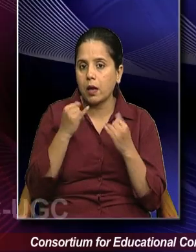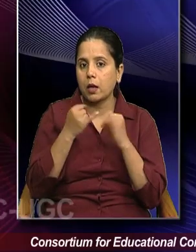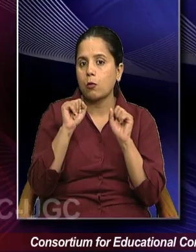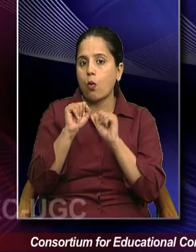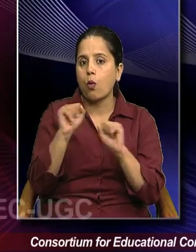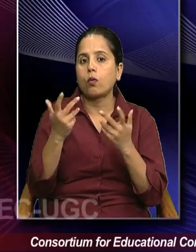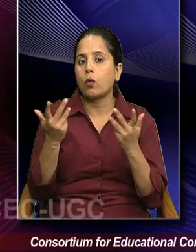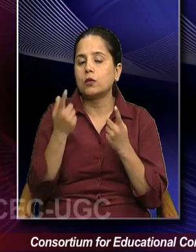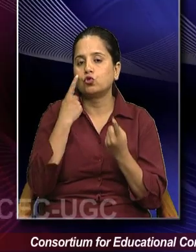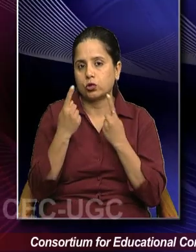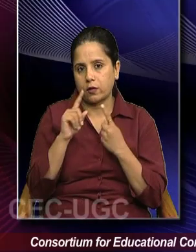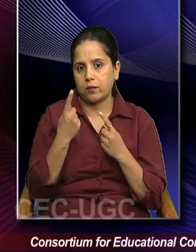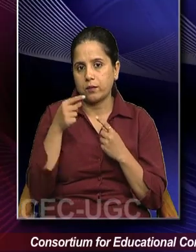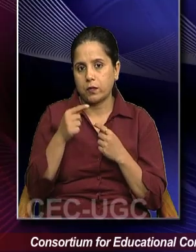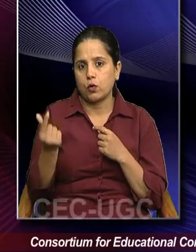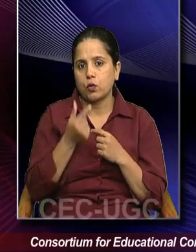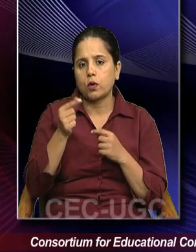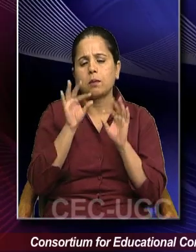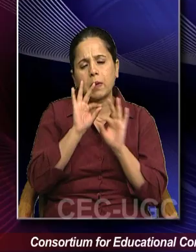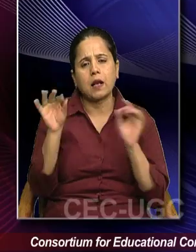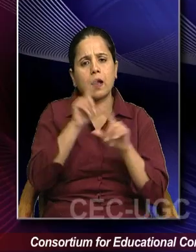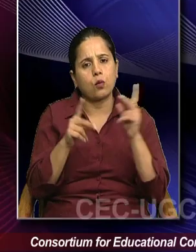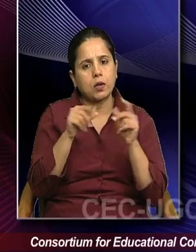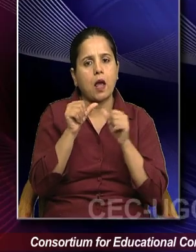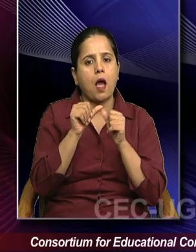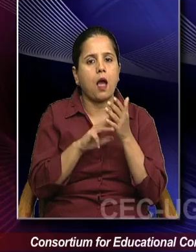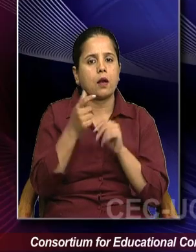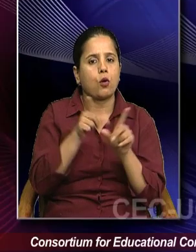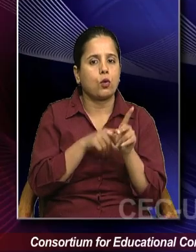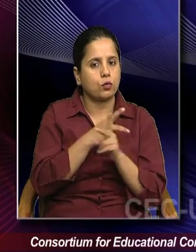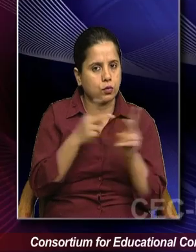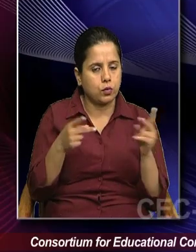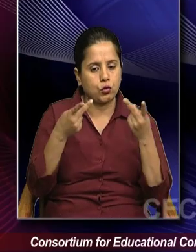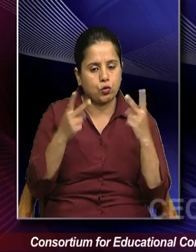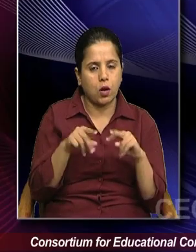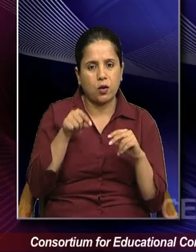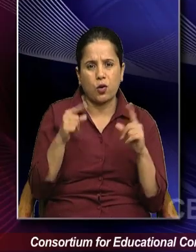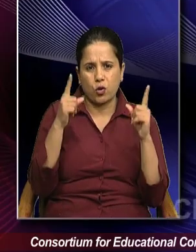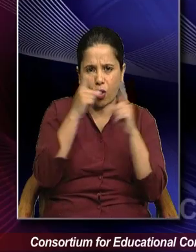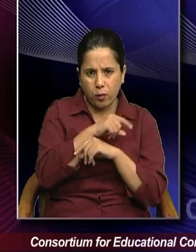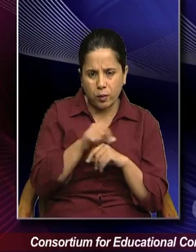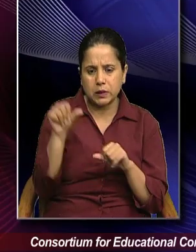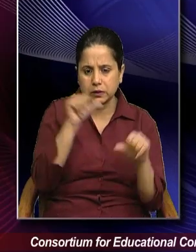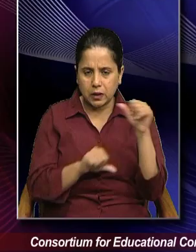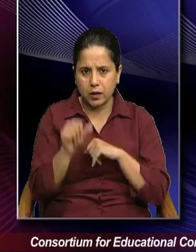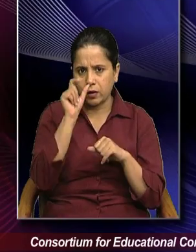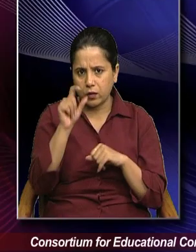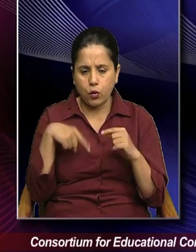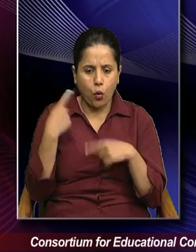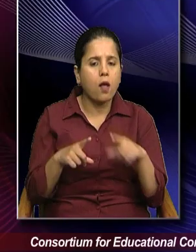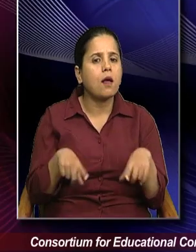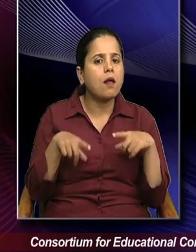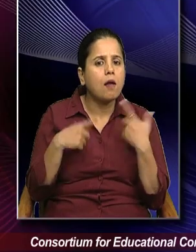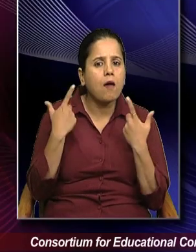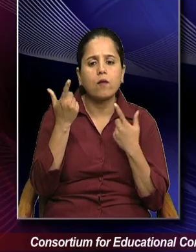sources. Use plain language and analogies. Translate complex scientific terms into everyday language